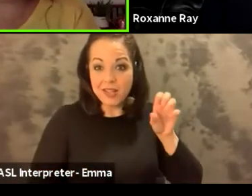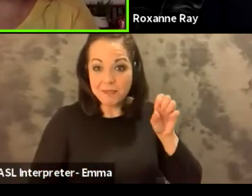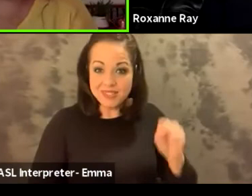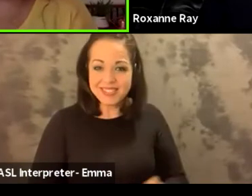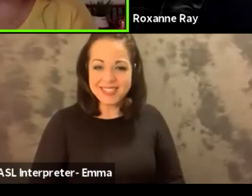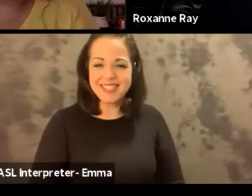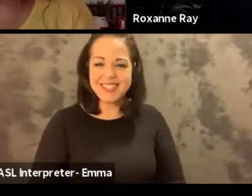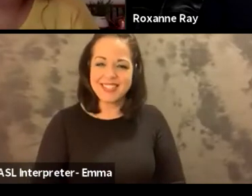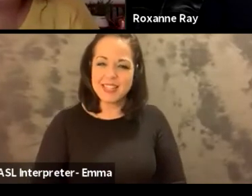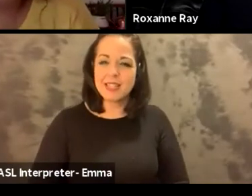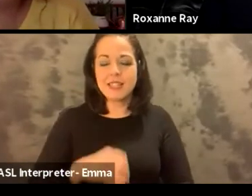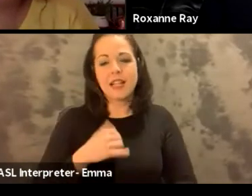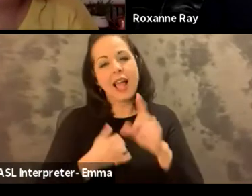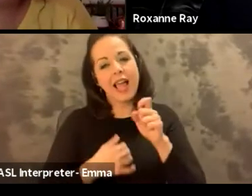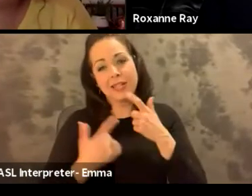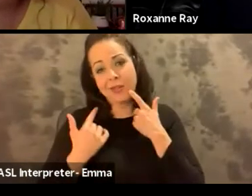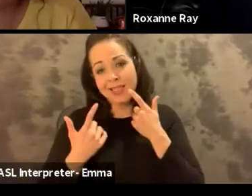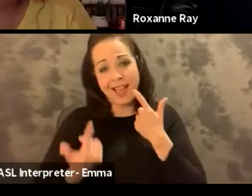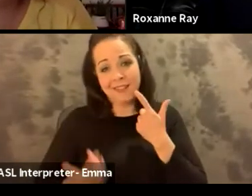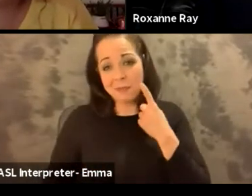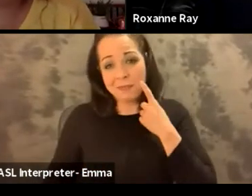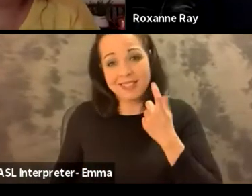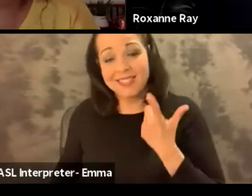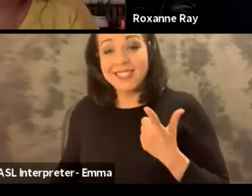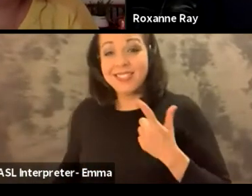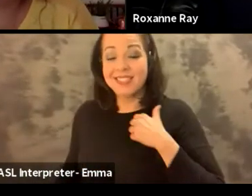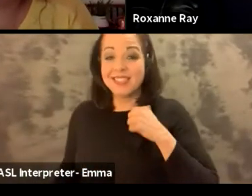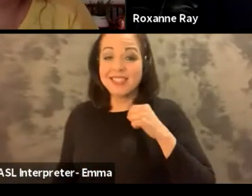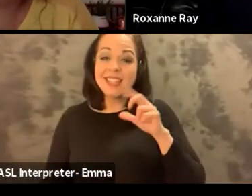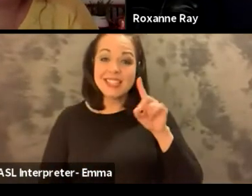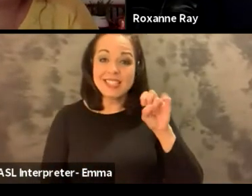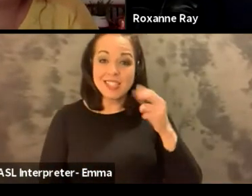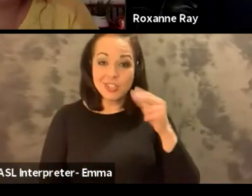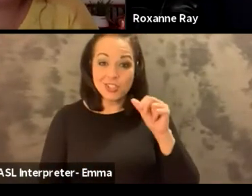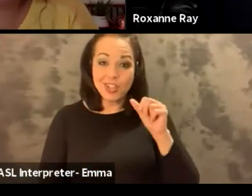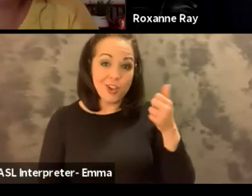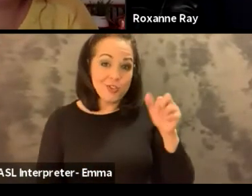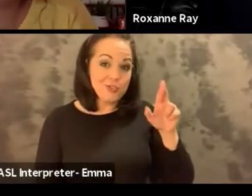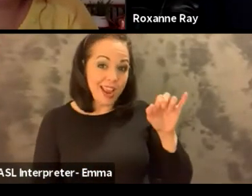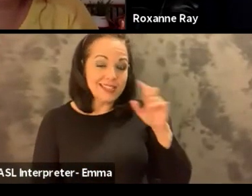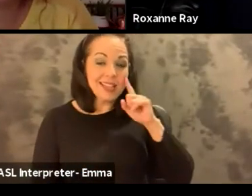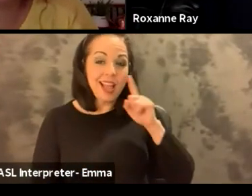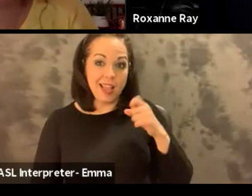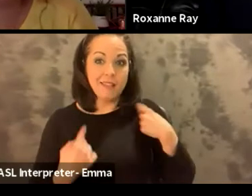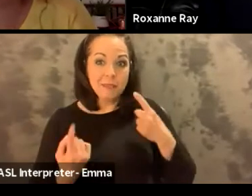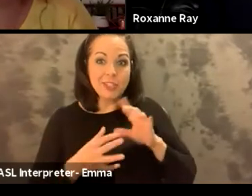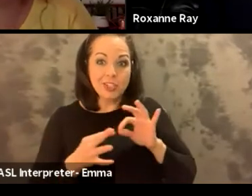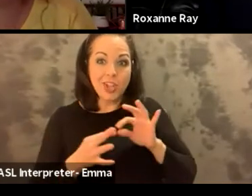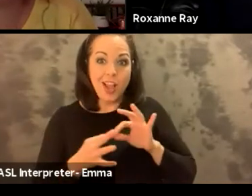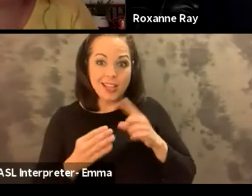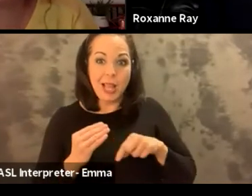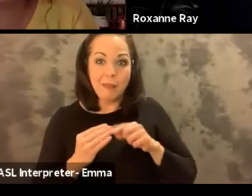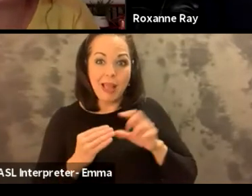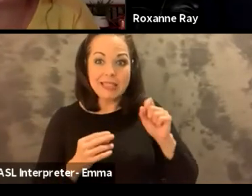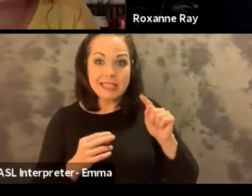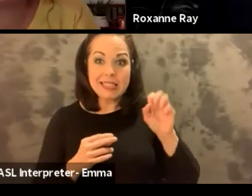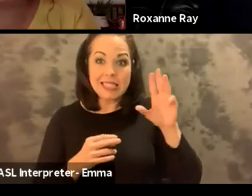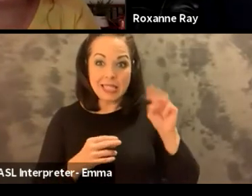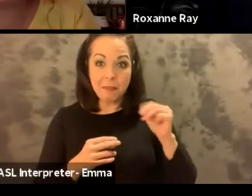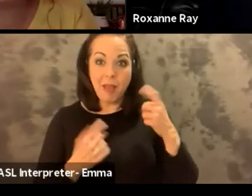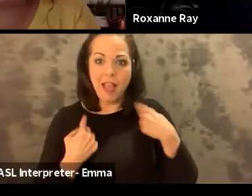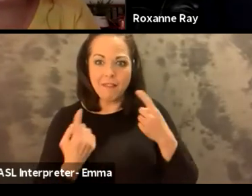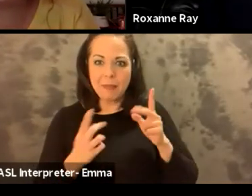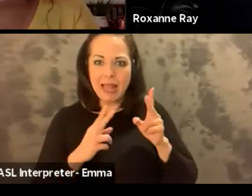So. Well, I had to laugh because when Disha and Grace were talking about STEAM, I've been editing a conversation with